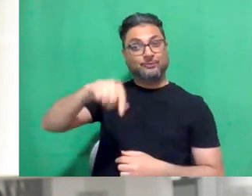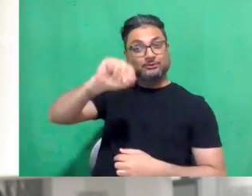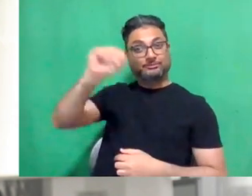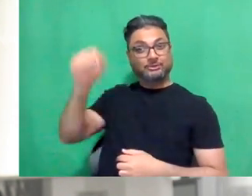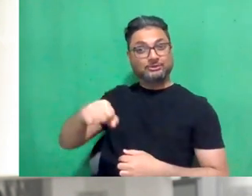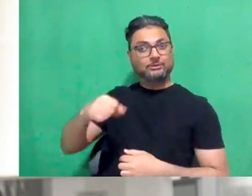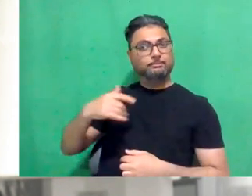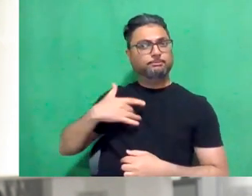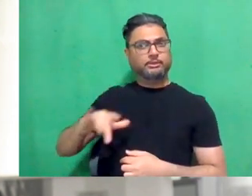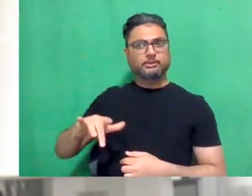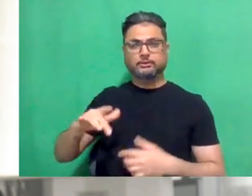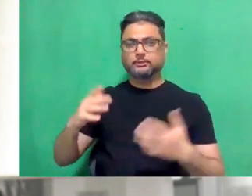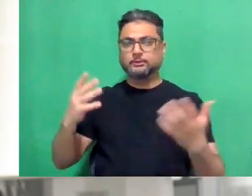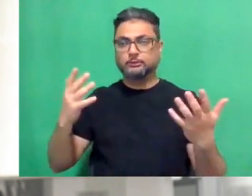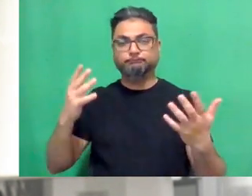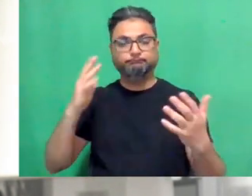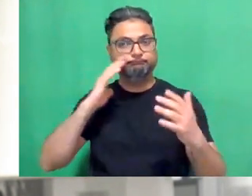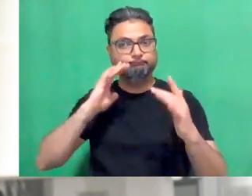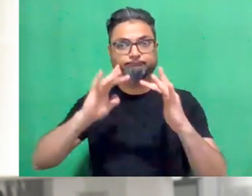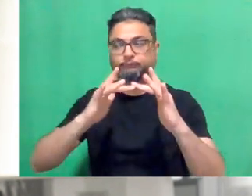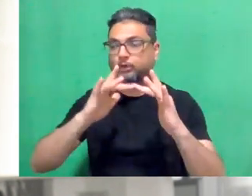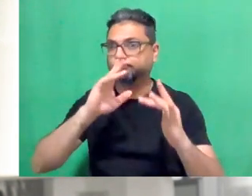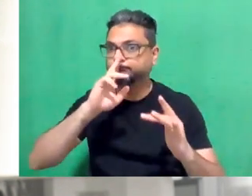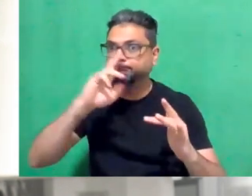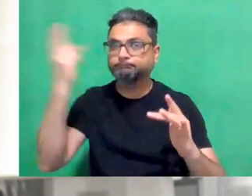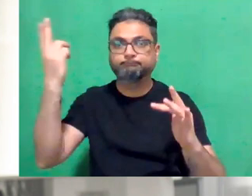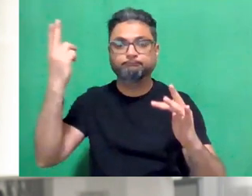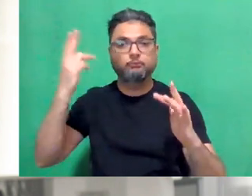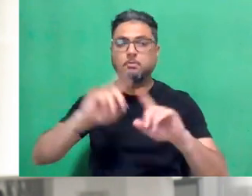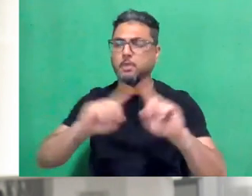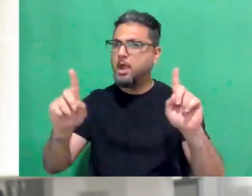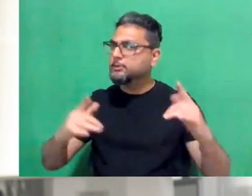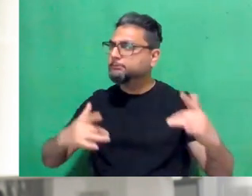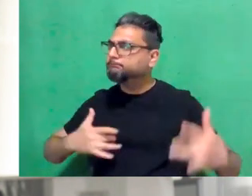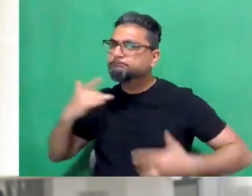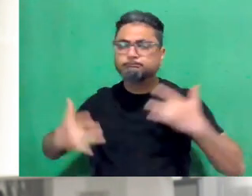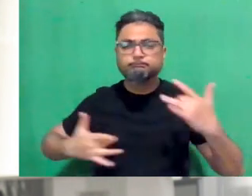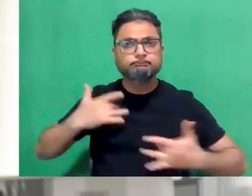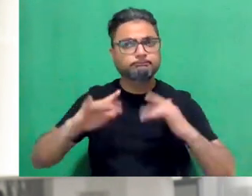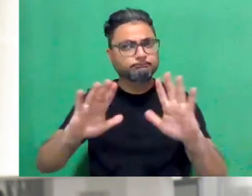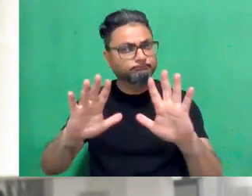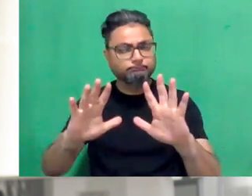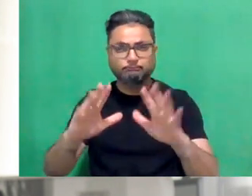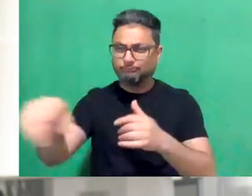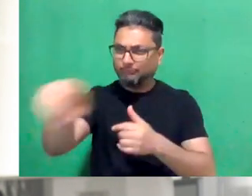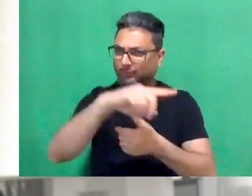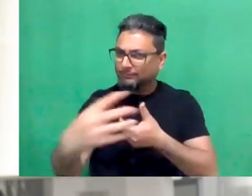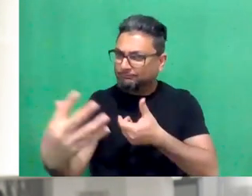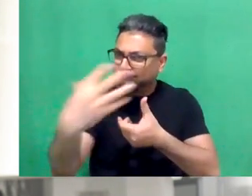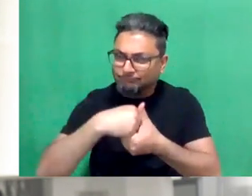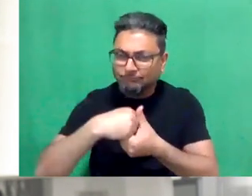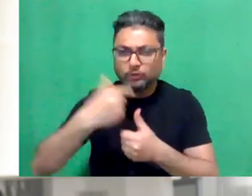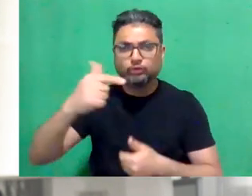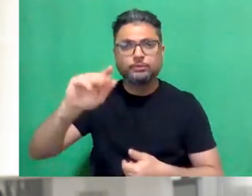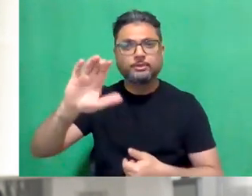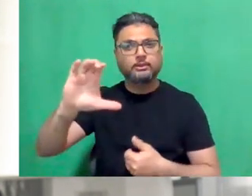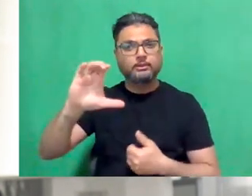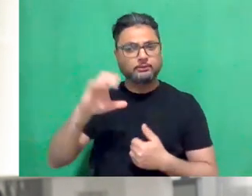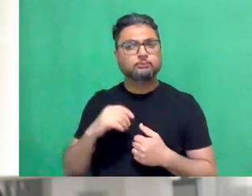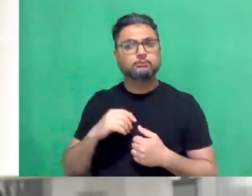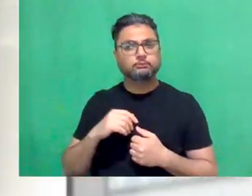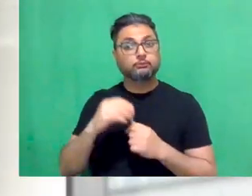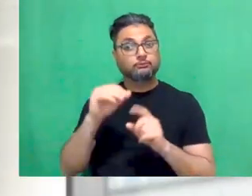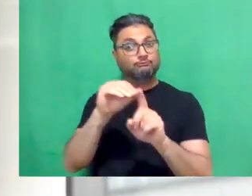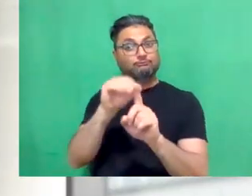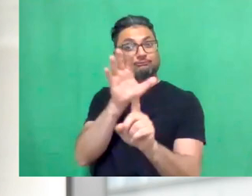that you've decided to join our community and that you're taking time to learn more about George Brown College through this